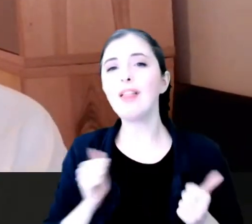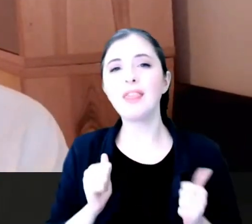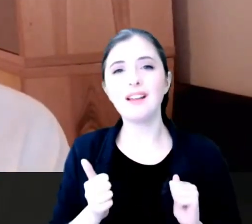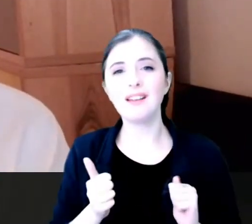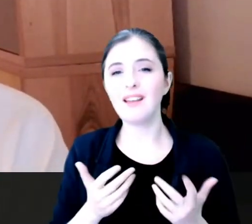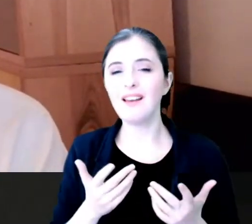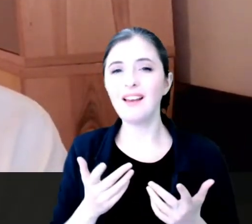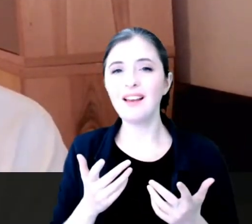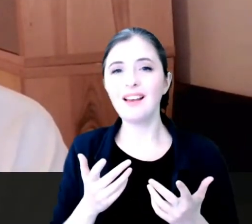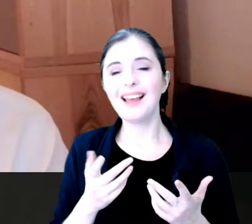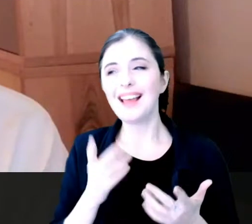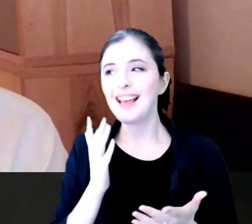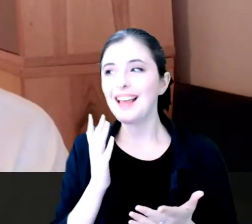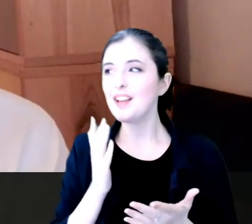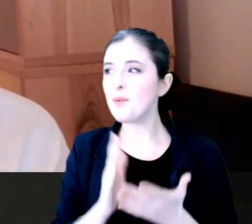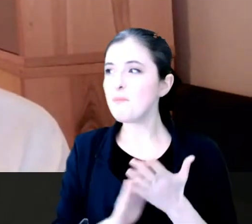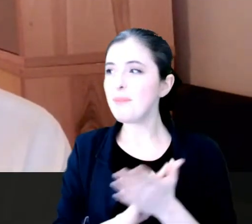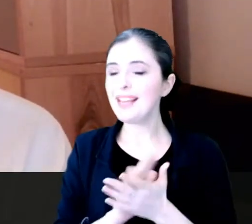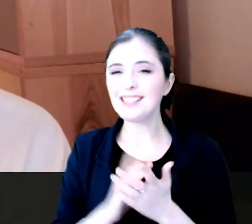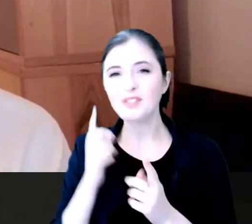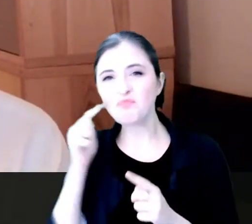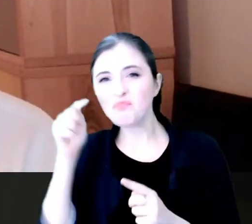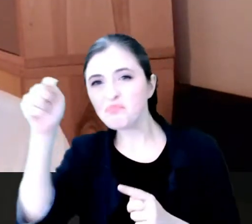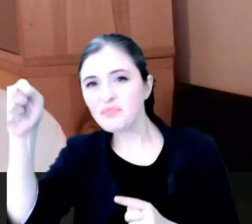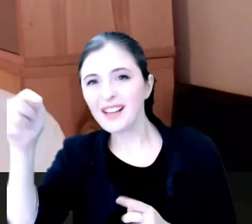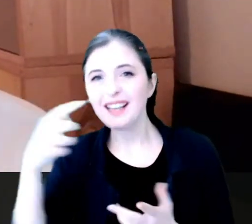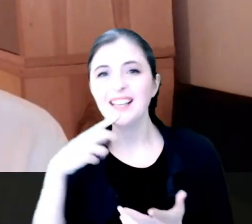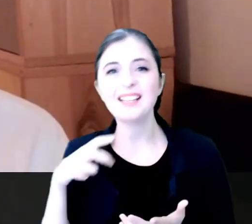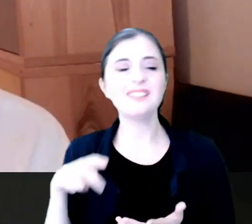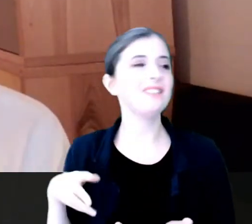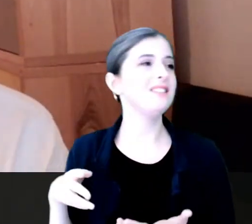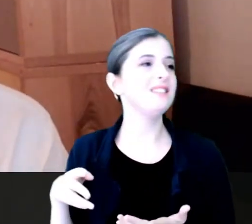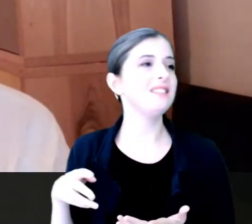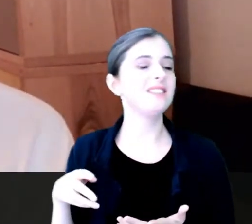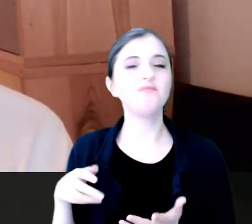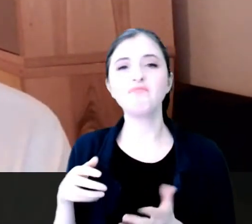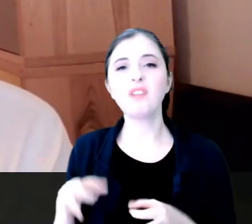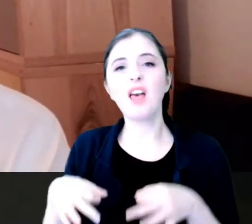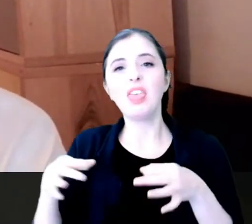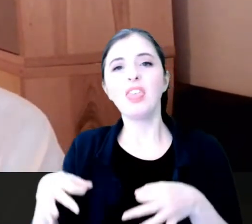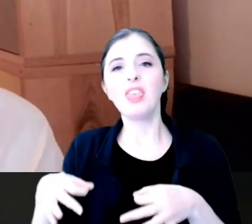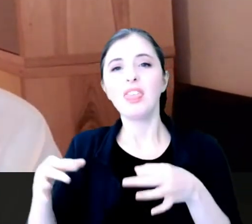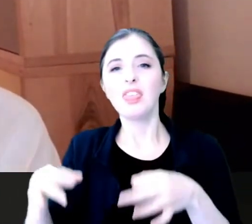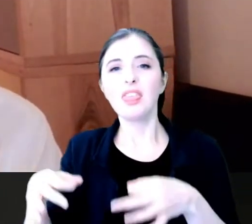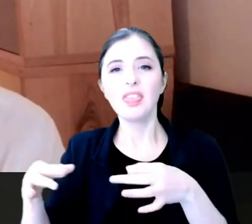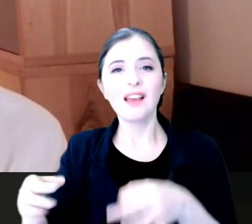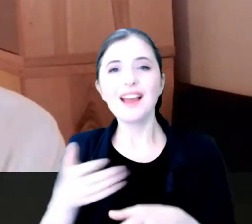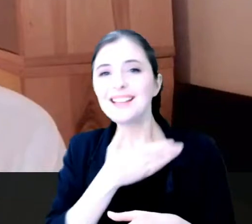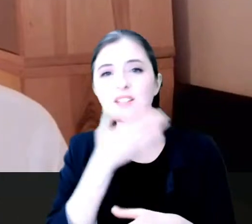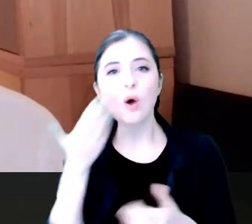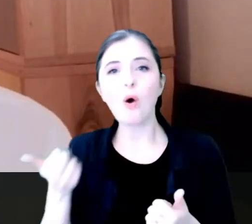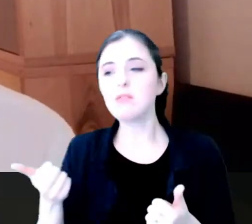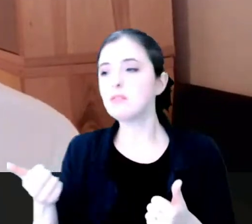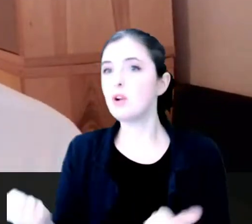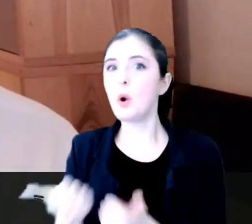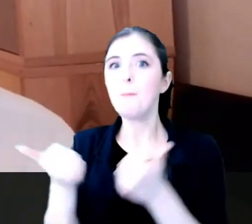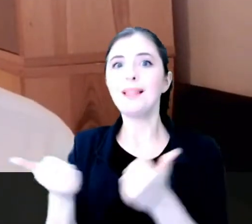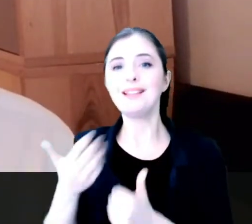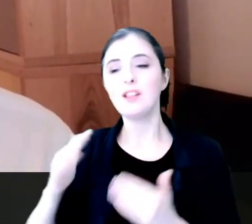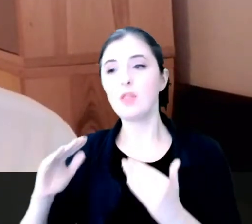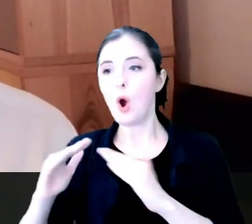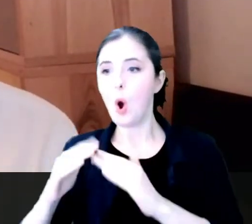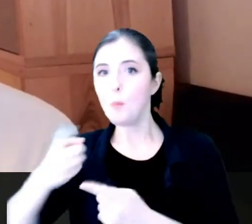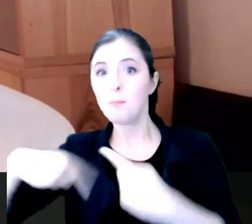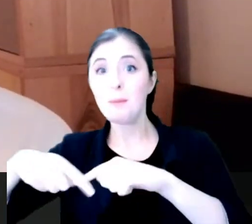is not completing the homes that Londoners need on time. He needs to get his act together. And finally, one very small